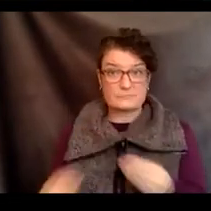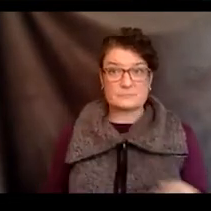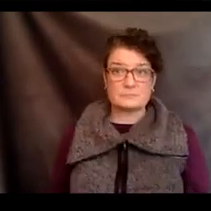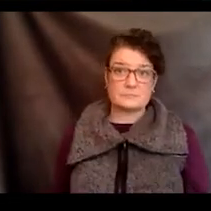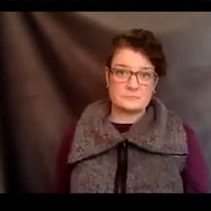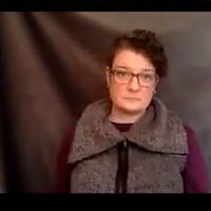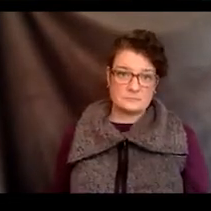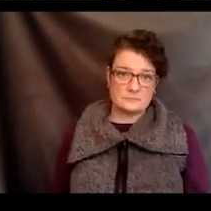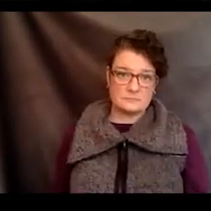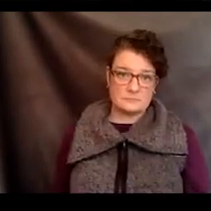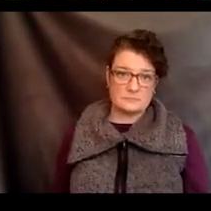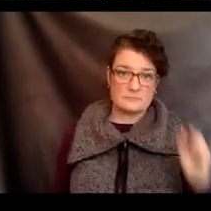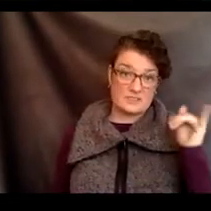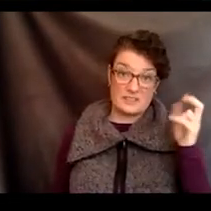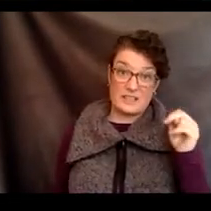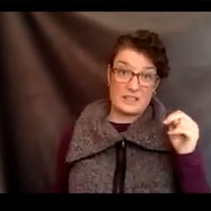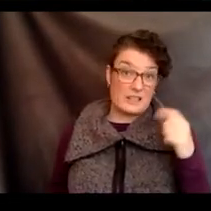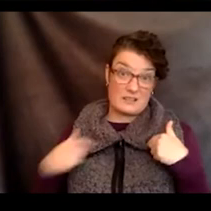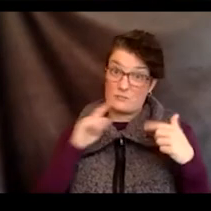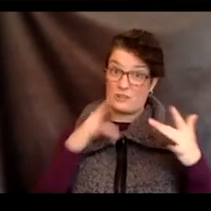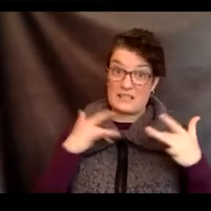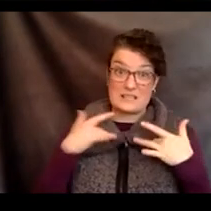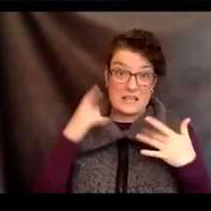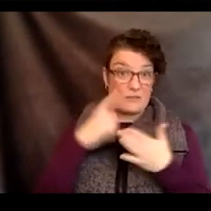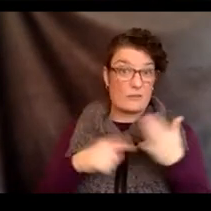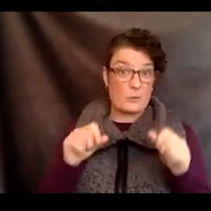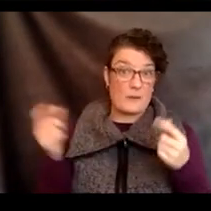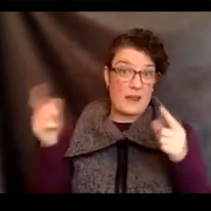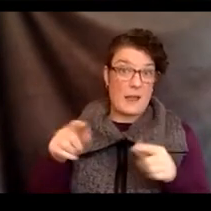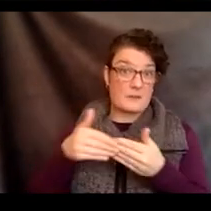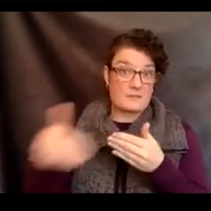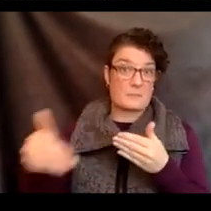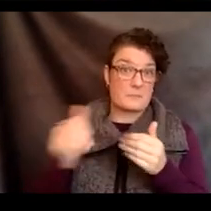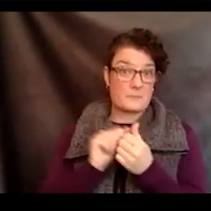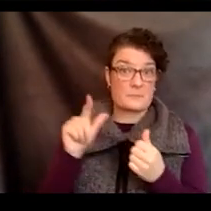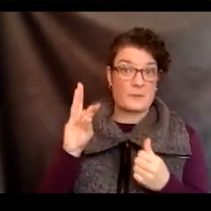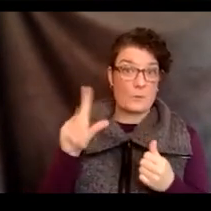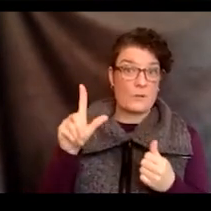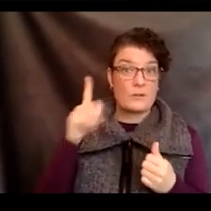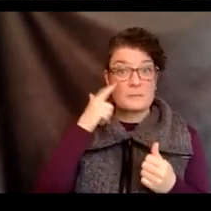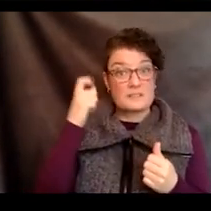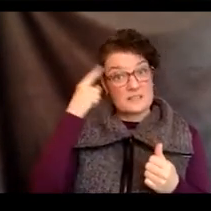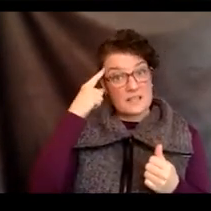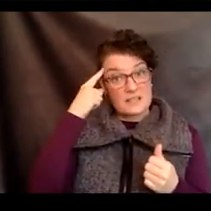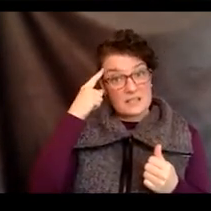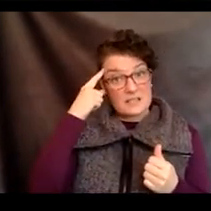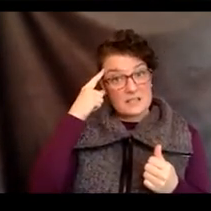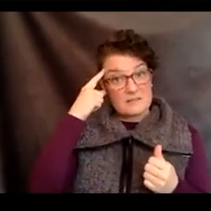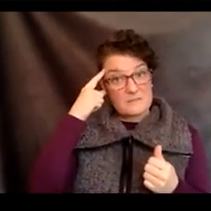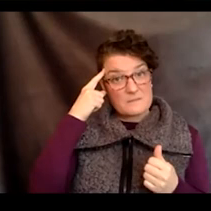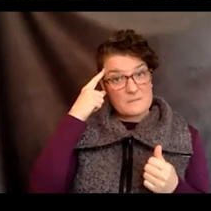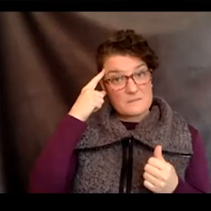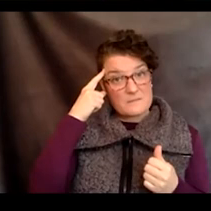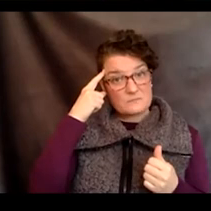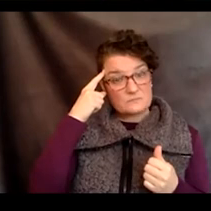Yeah, I'm really excited for what might happen to Lowell, because like I think that the culture of Lowell is really robust in